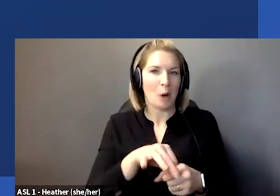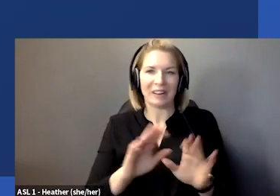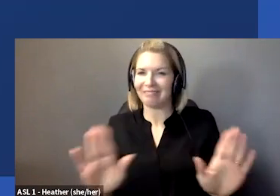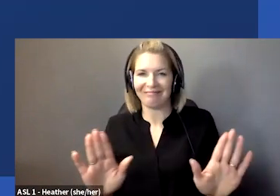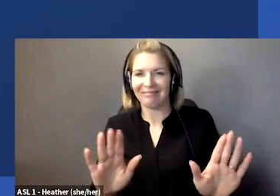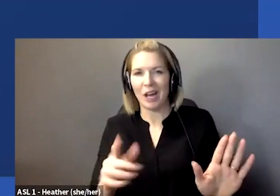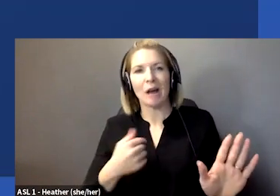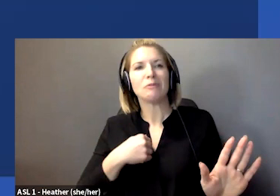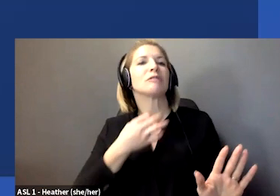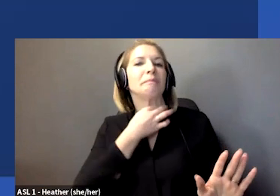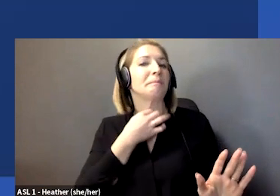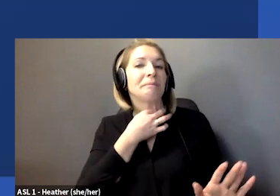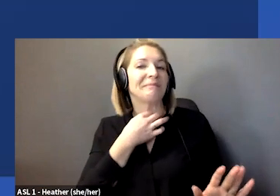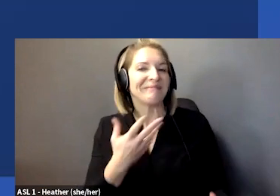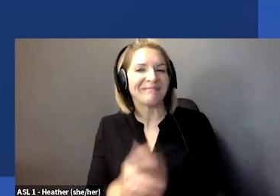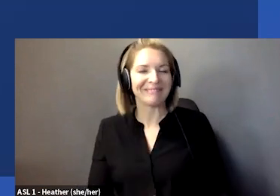what.